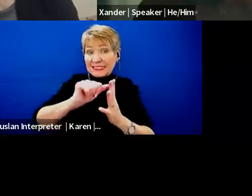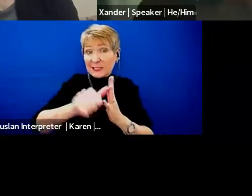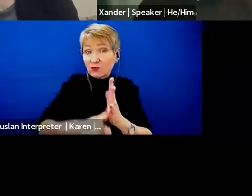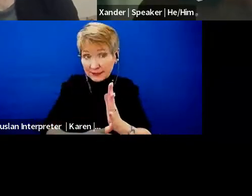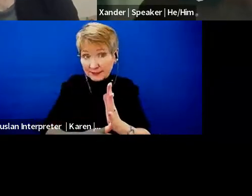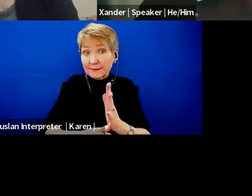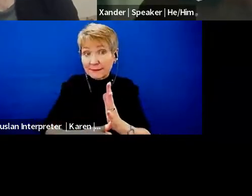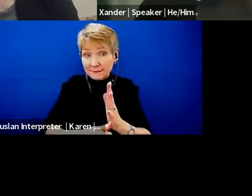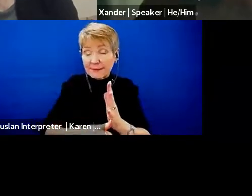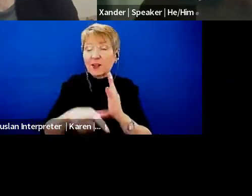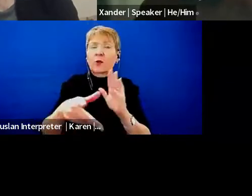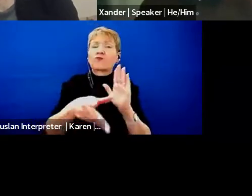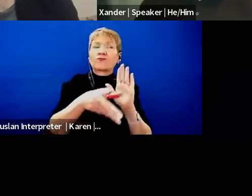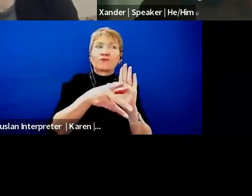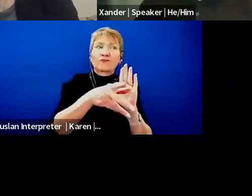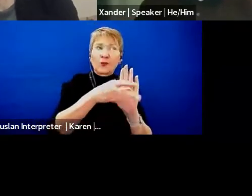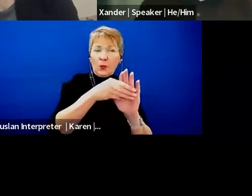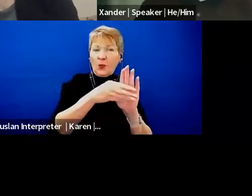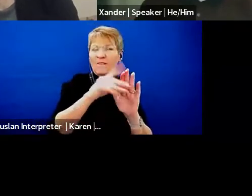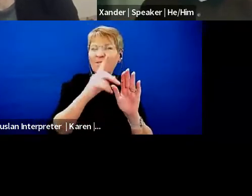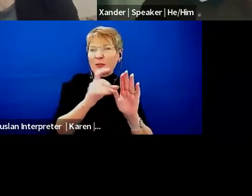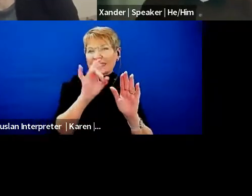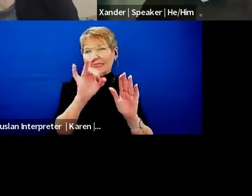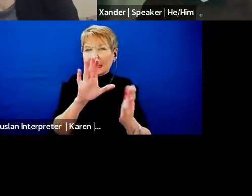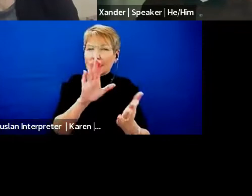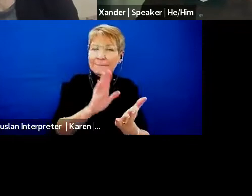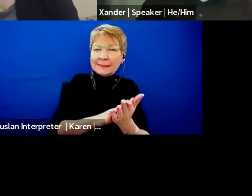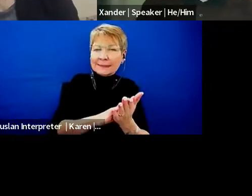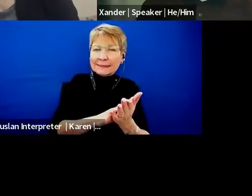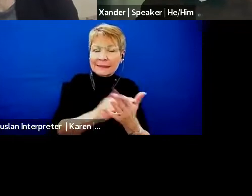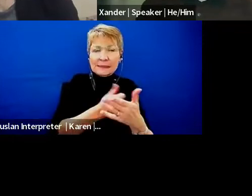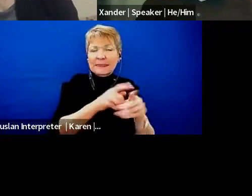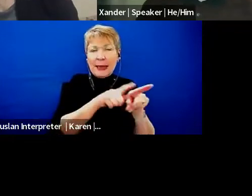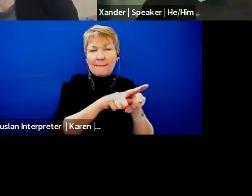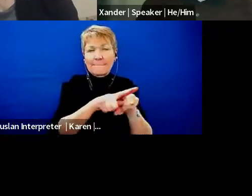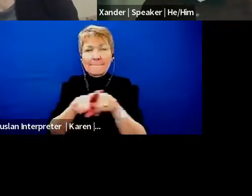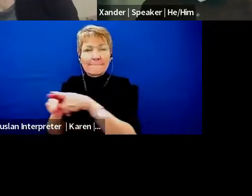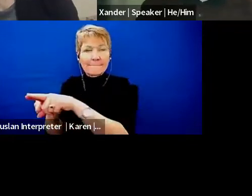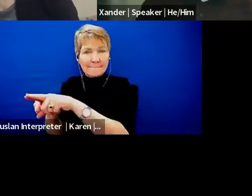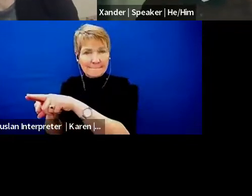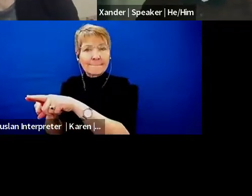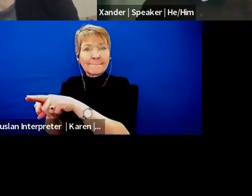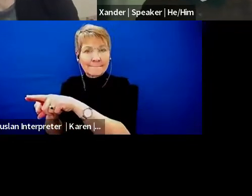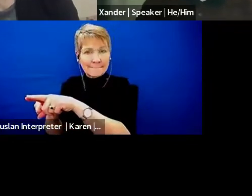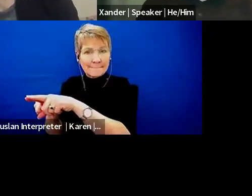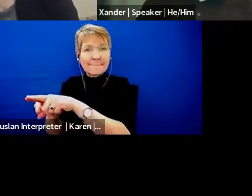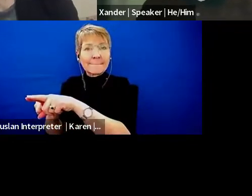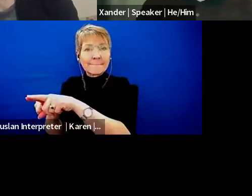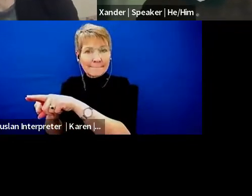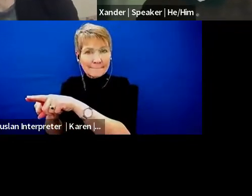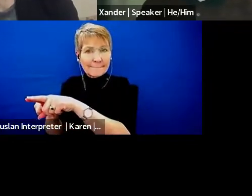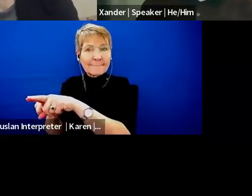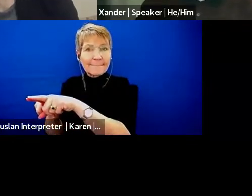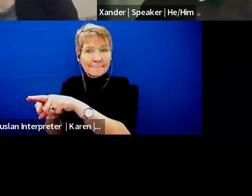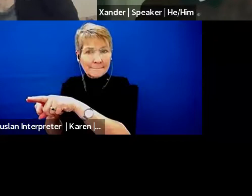the recordings that the first 10 or so minutes are fairly standard, because the other thing that we're trying to do is to role